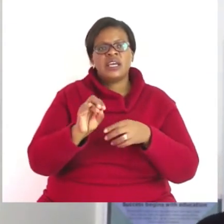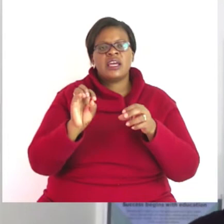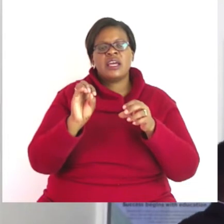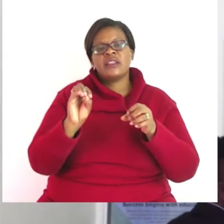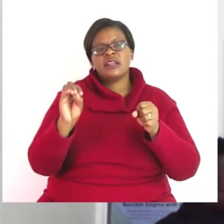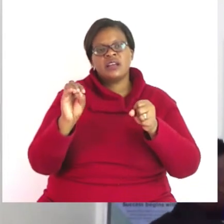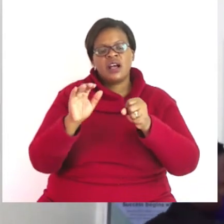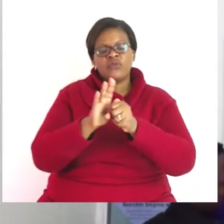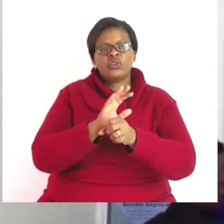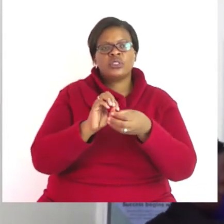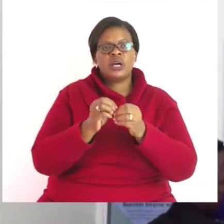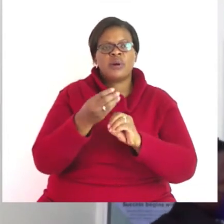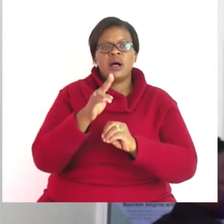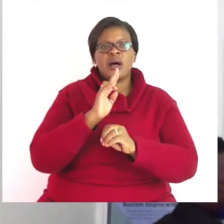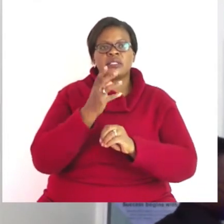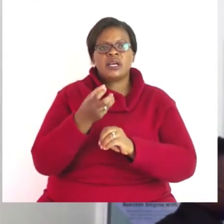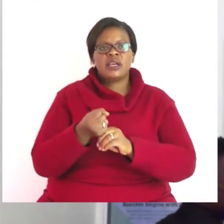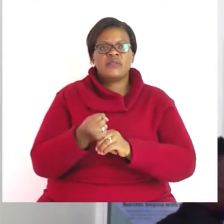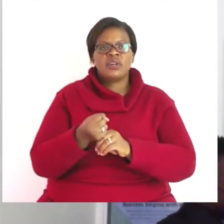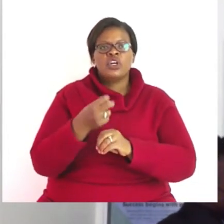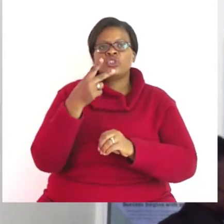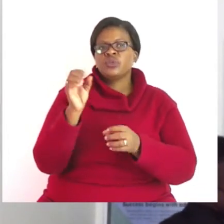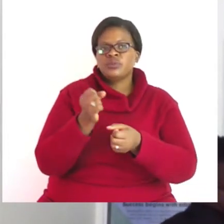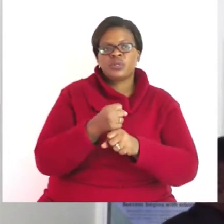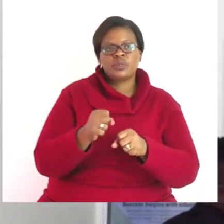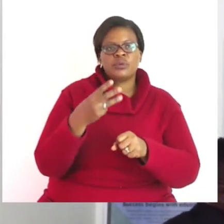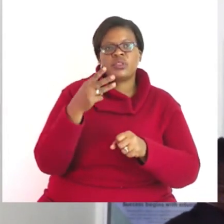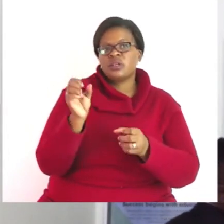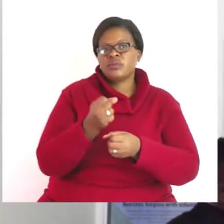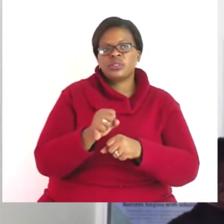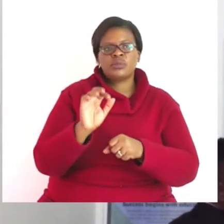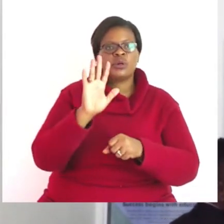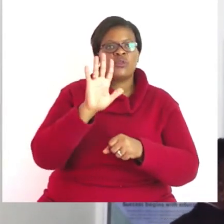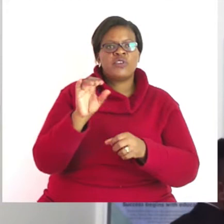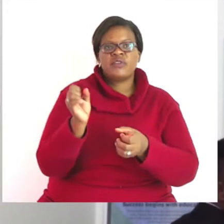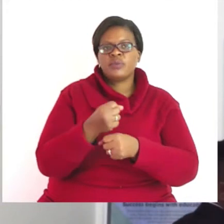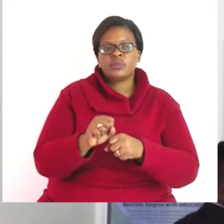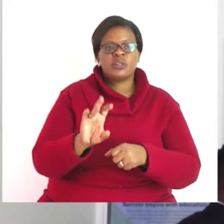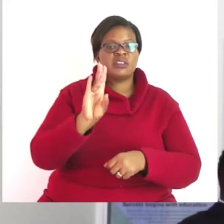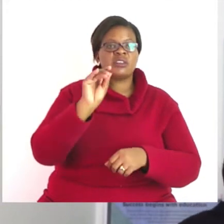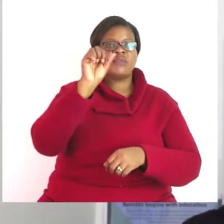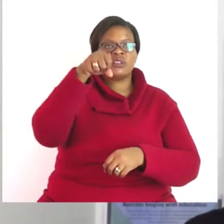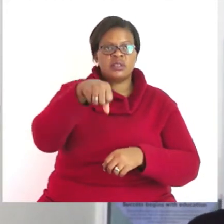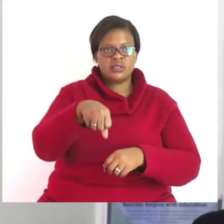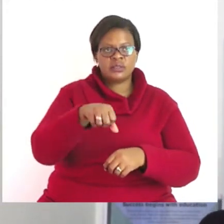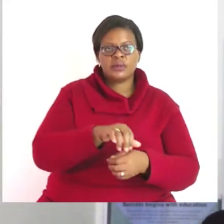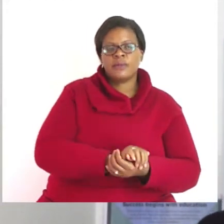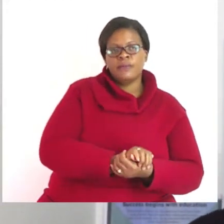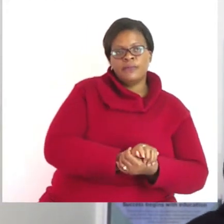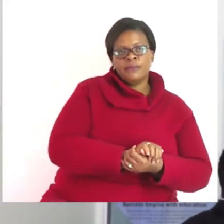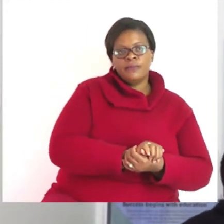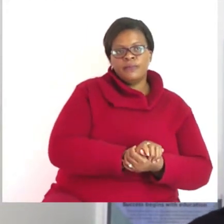number. 2 cannot, 3 cannot, 5 cannot, 7 can.